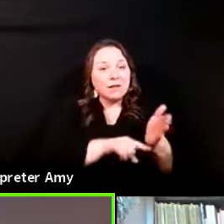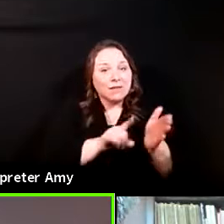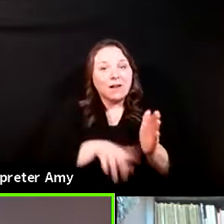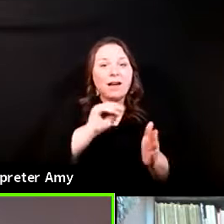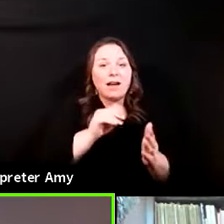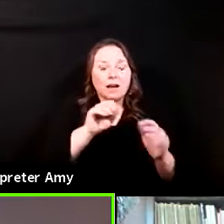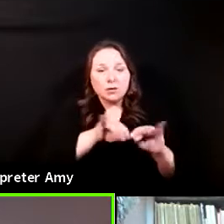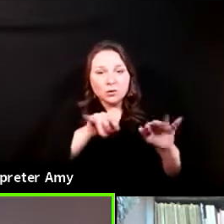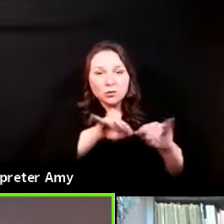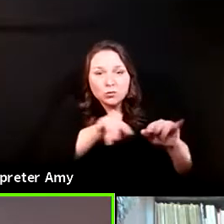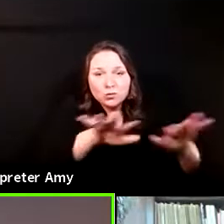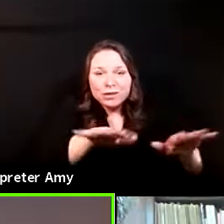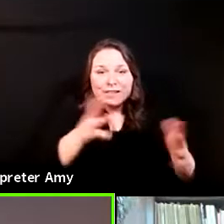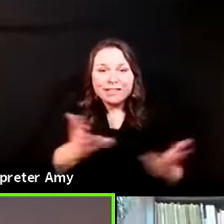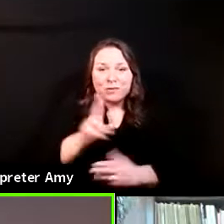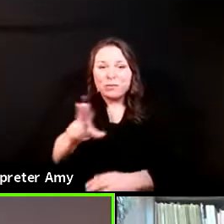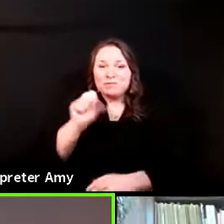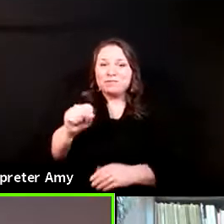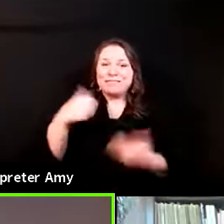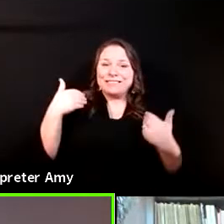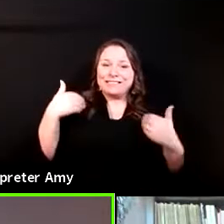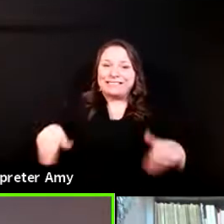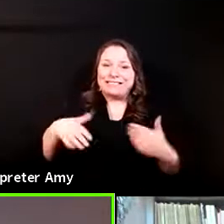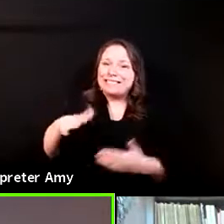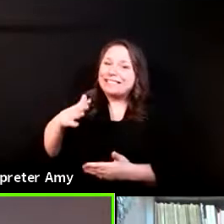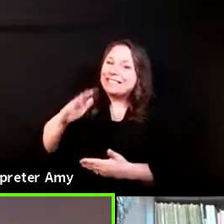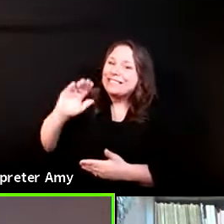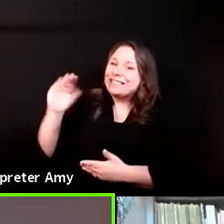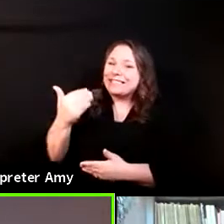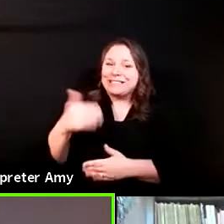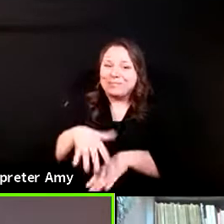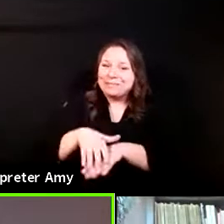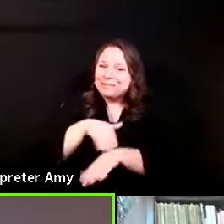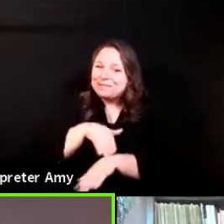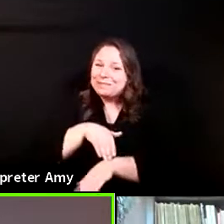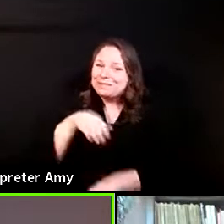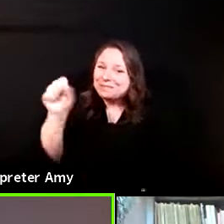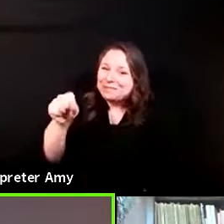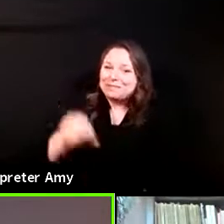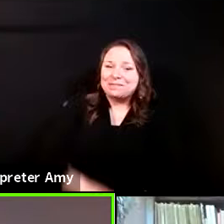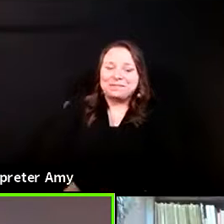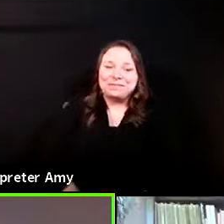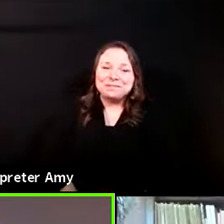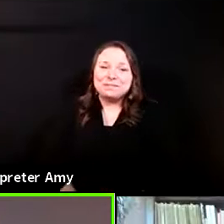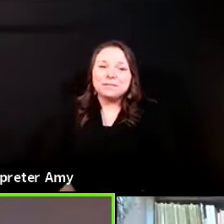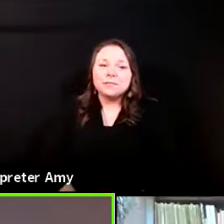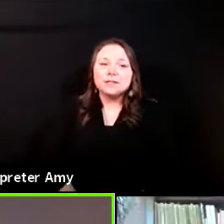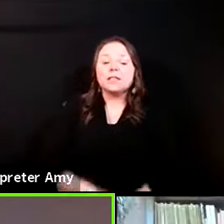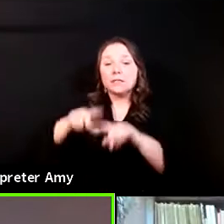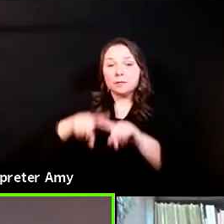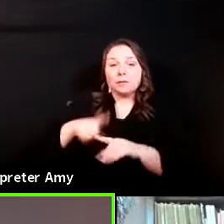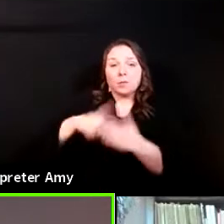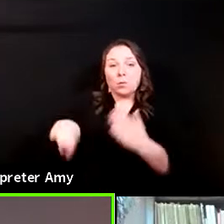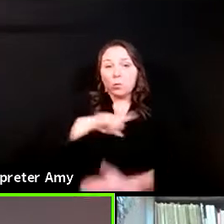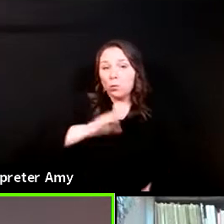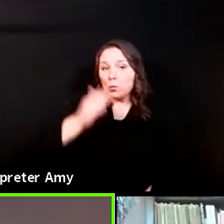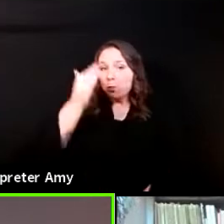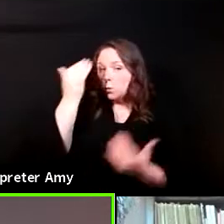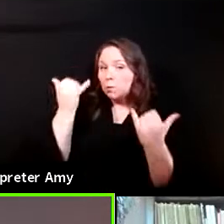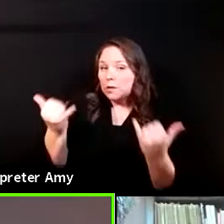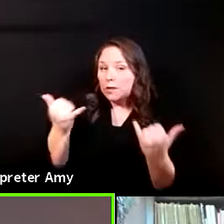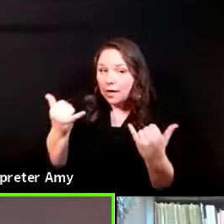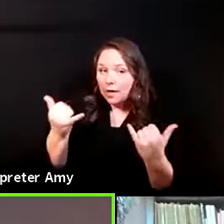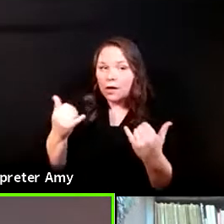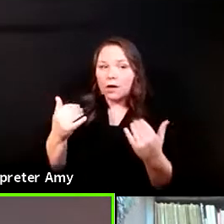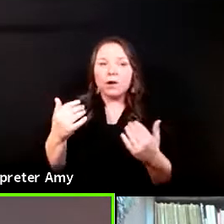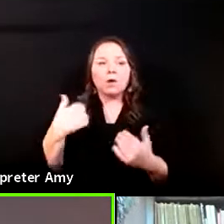in the US as well appears to be slow, to put it mildly. So based on what we know now, there's so much